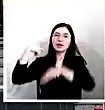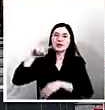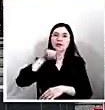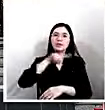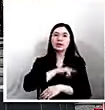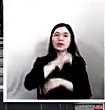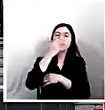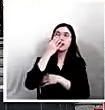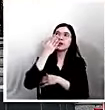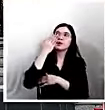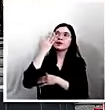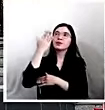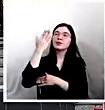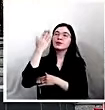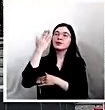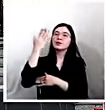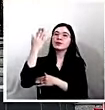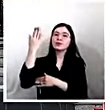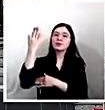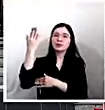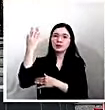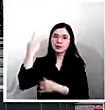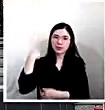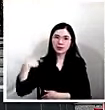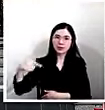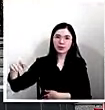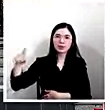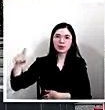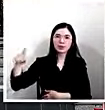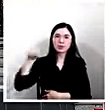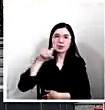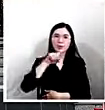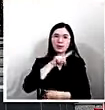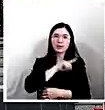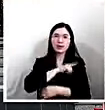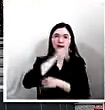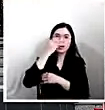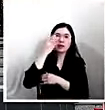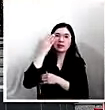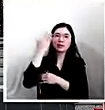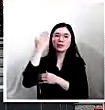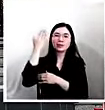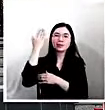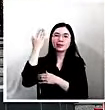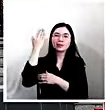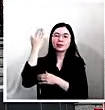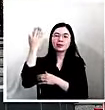are yours. We are yours.